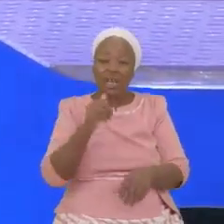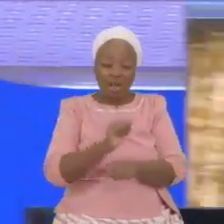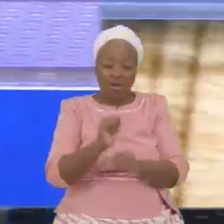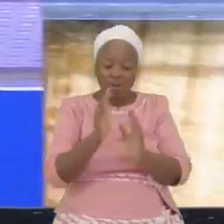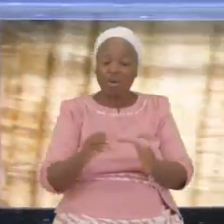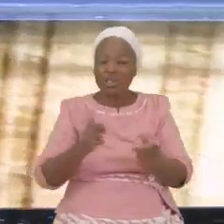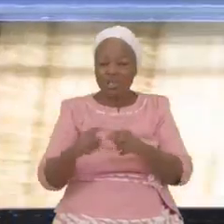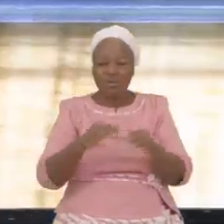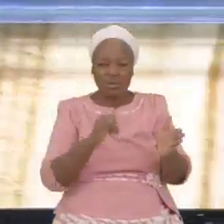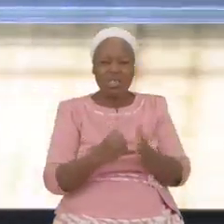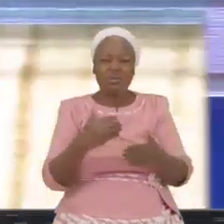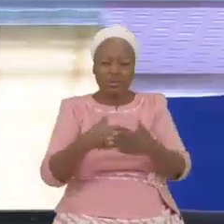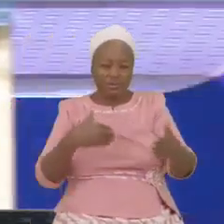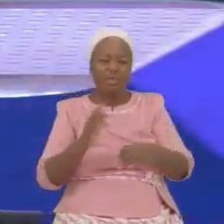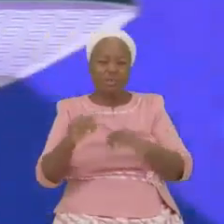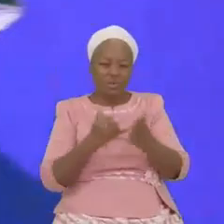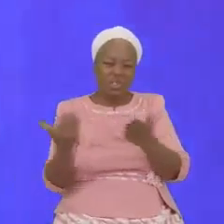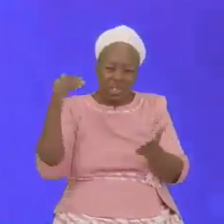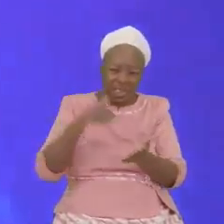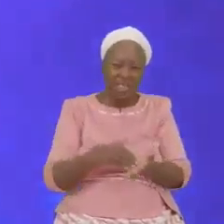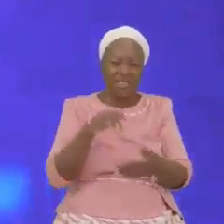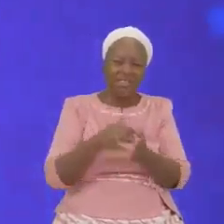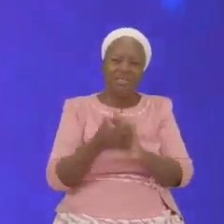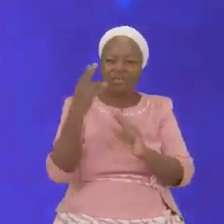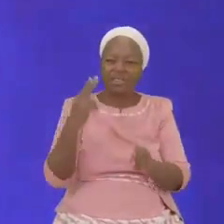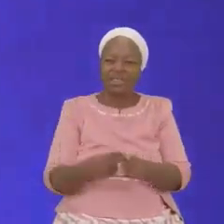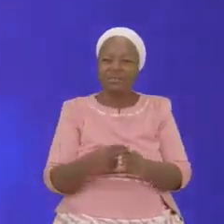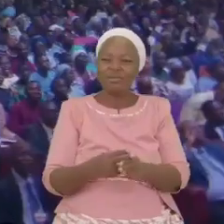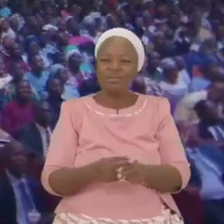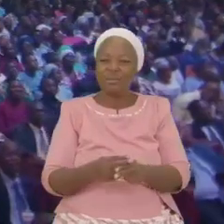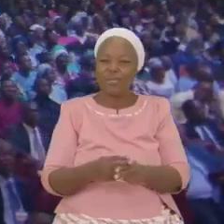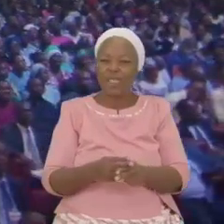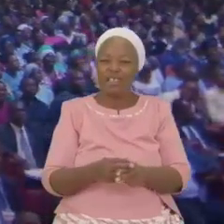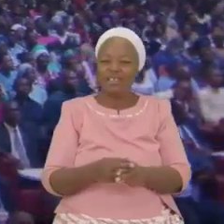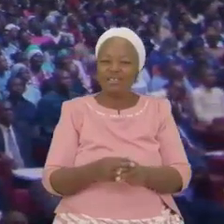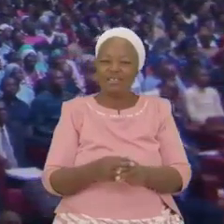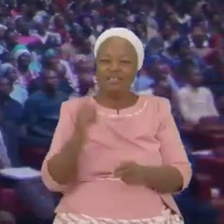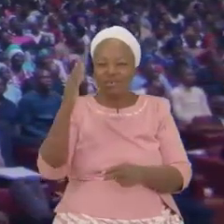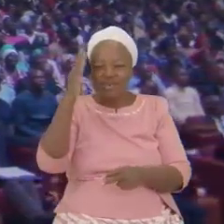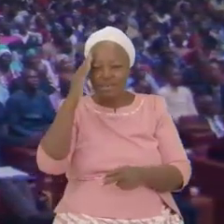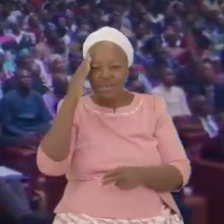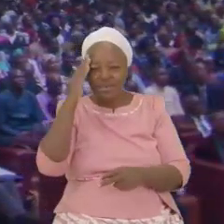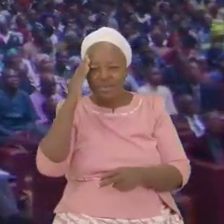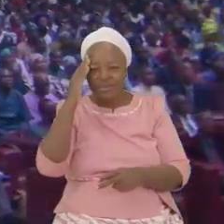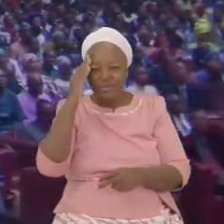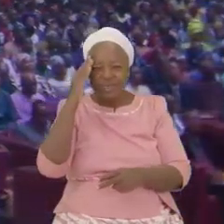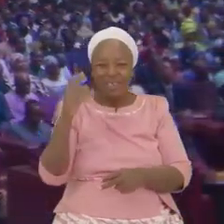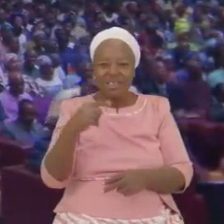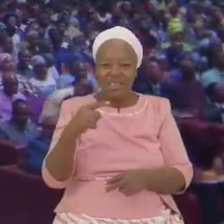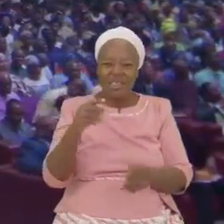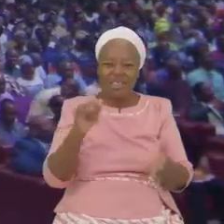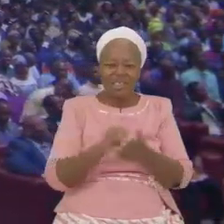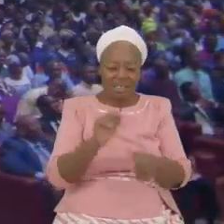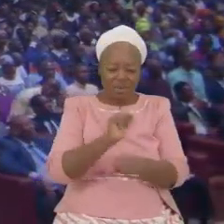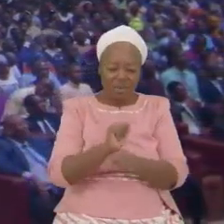he can do it again. I can hear you. You know, they say that rock is